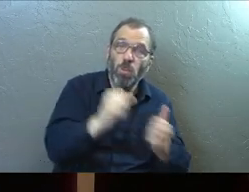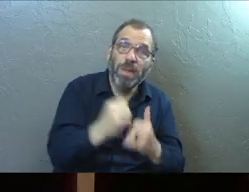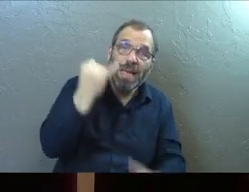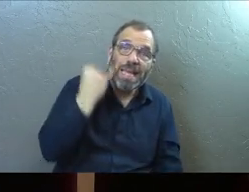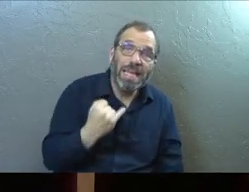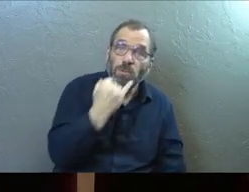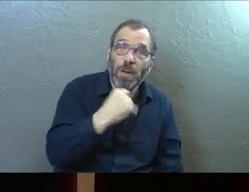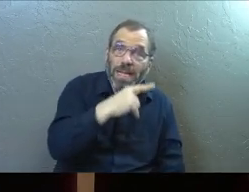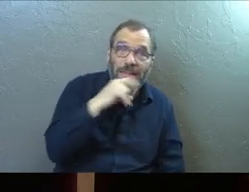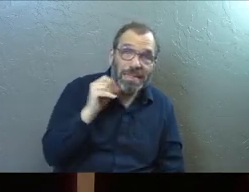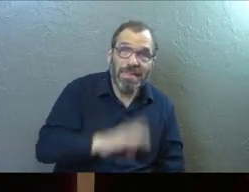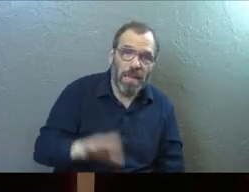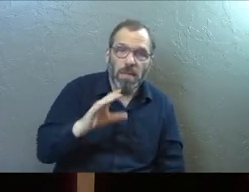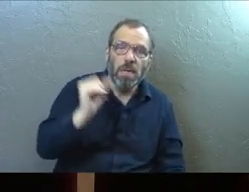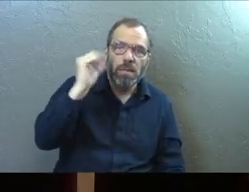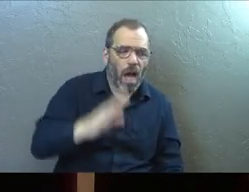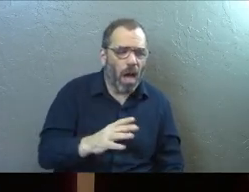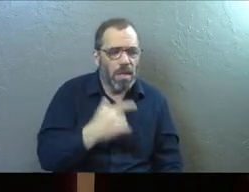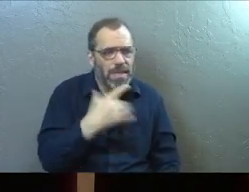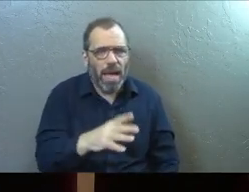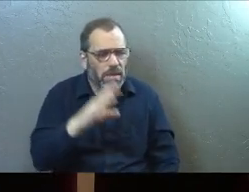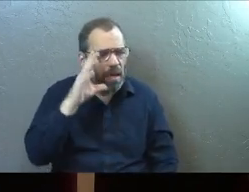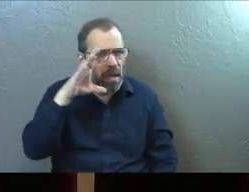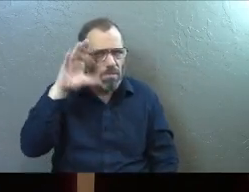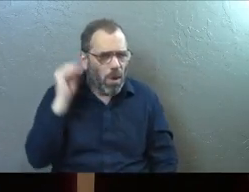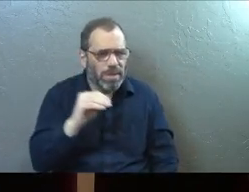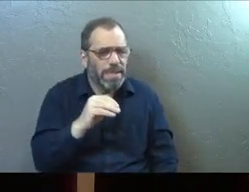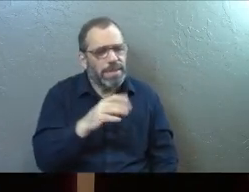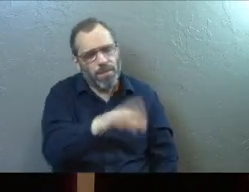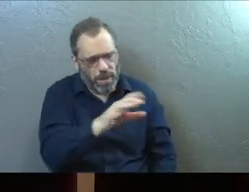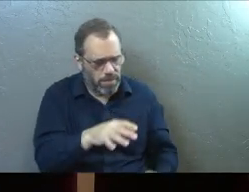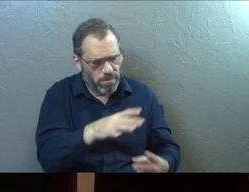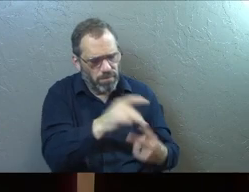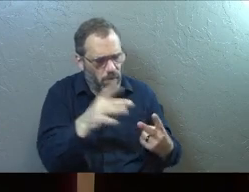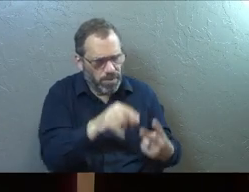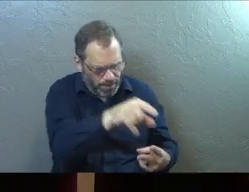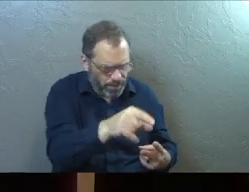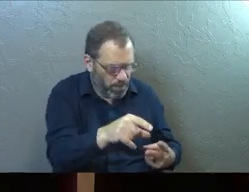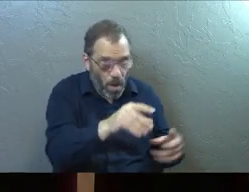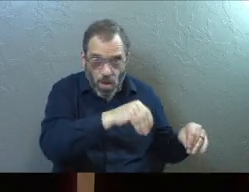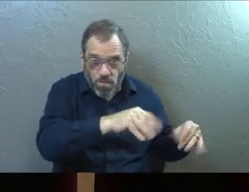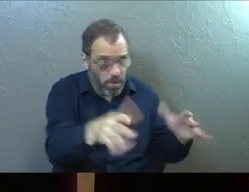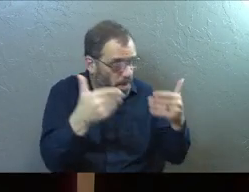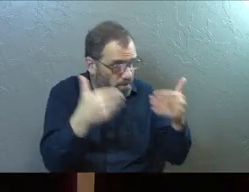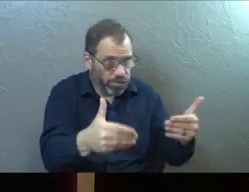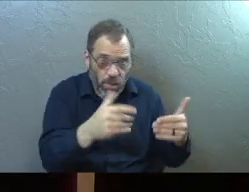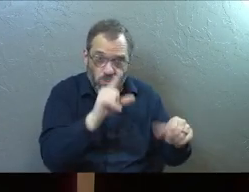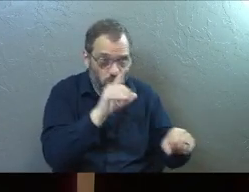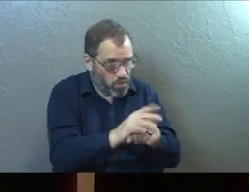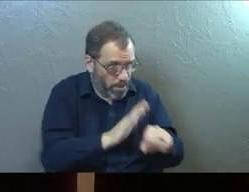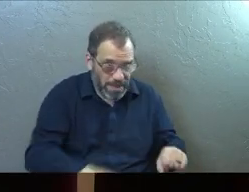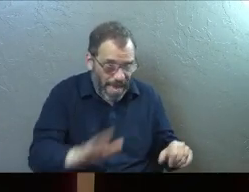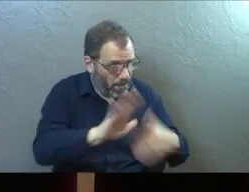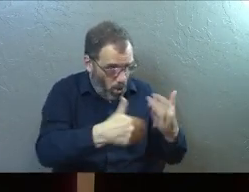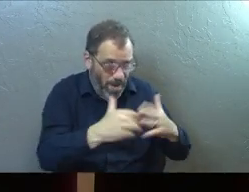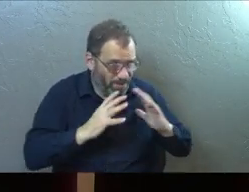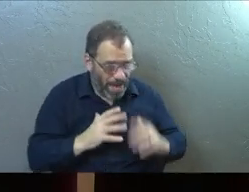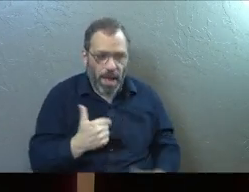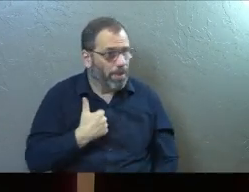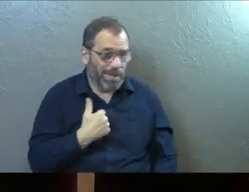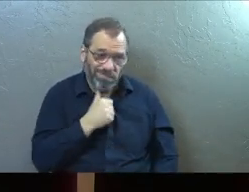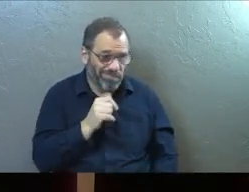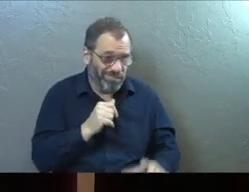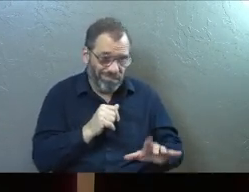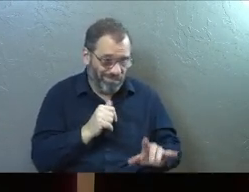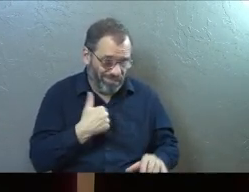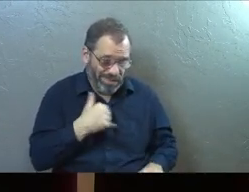Israel. And there's a moment where God sort of says to them, he kind of gives them this choice. He goes, hey, you guys can move forward and go into the promised land and have all that stuff, but I'm not going